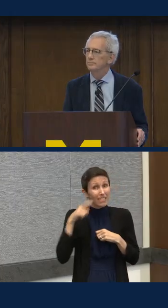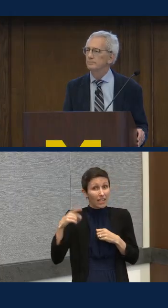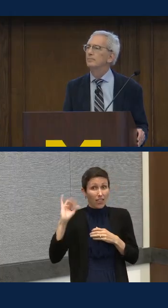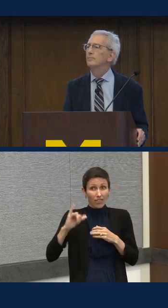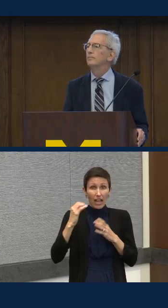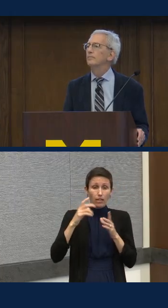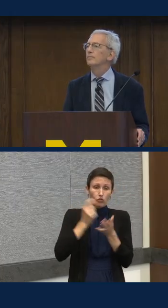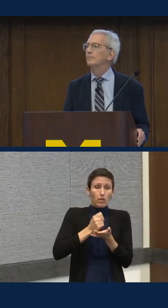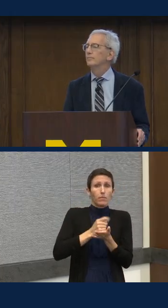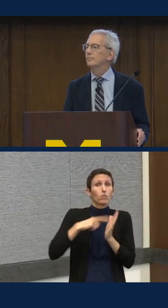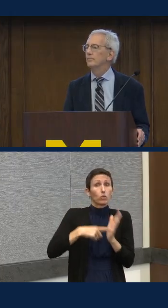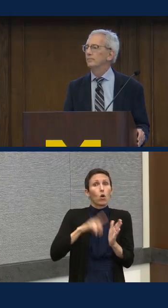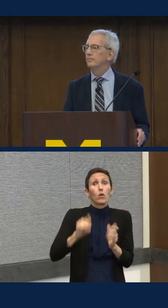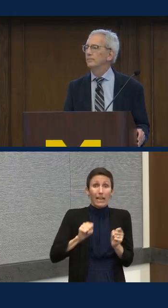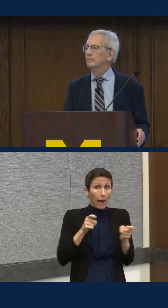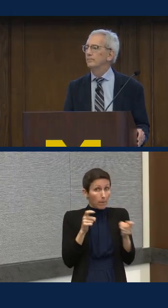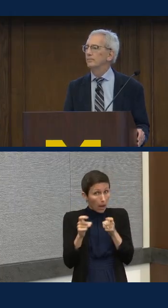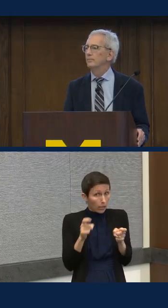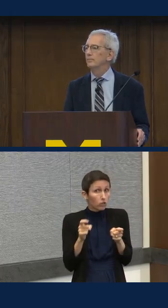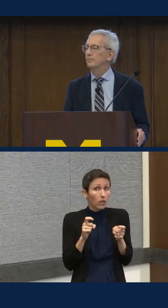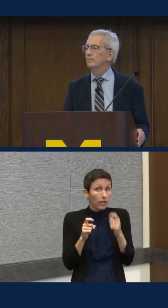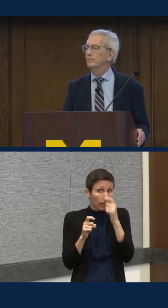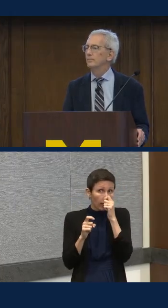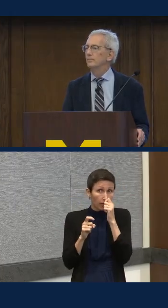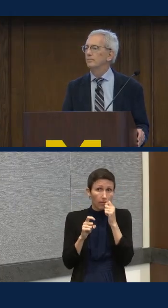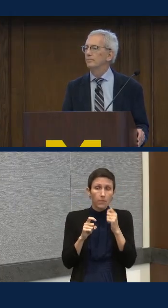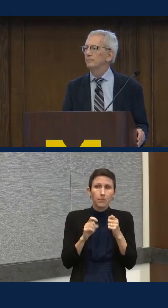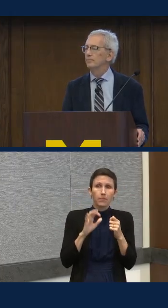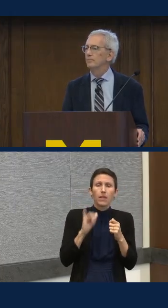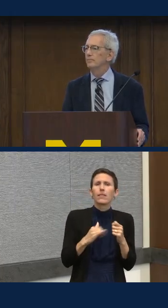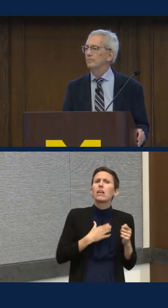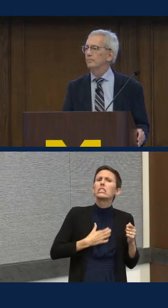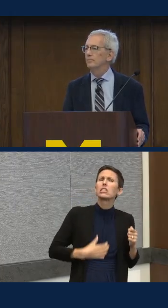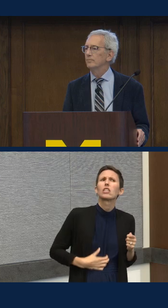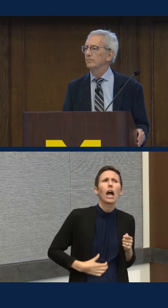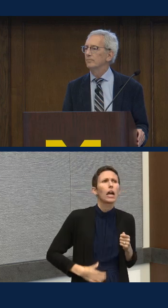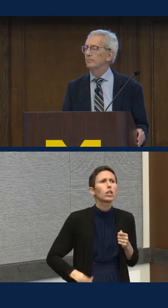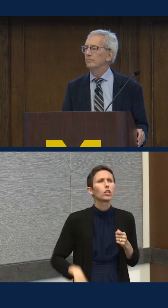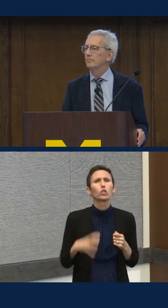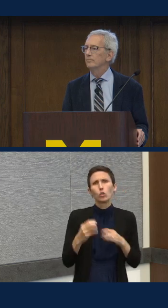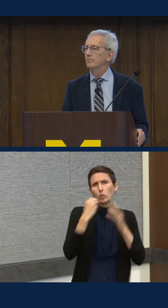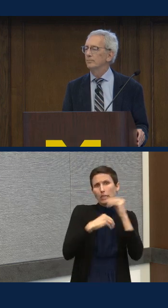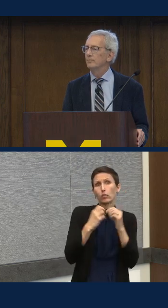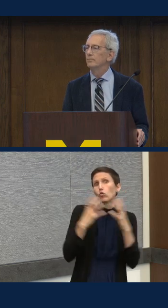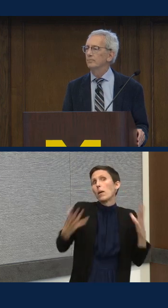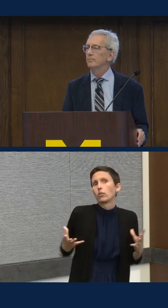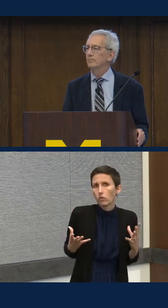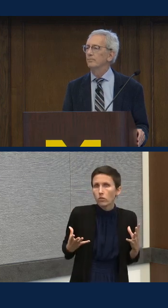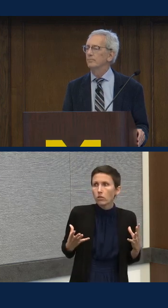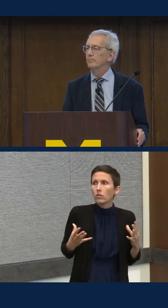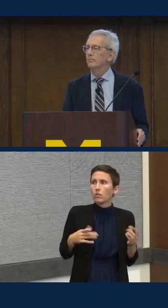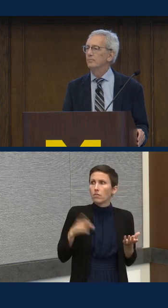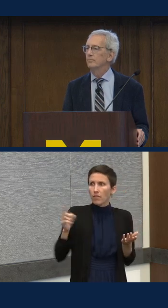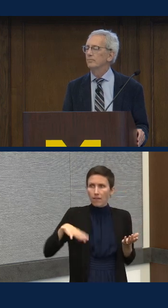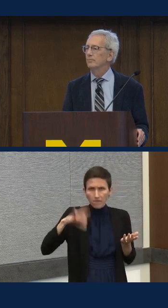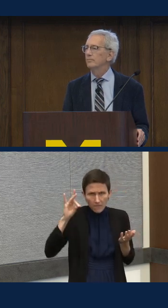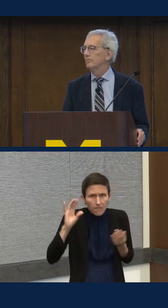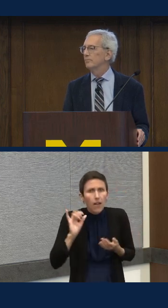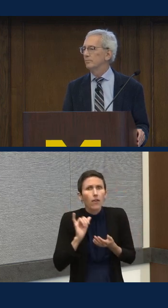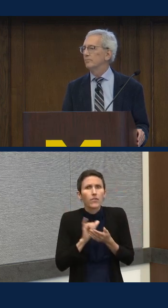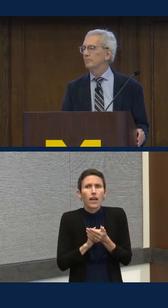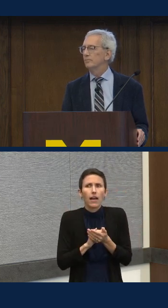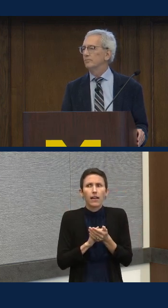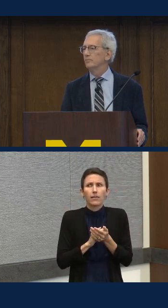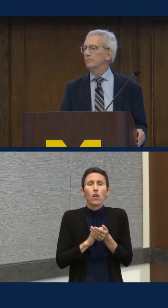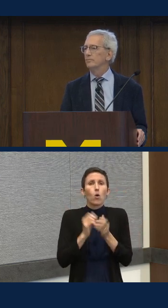can also modulate the desire to overeat. So it has been found that with